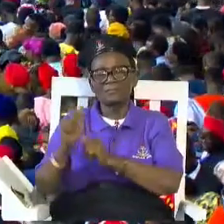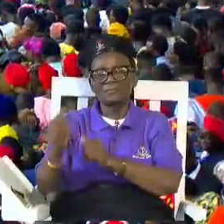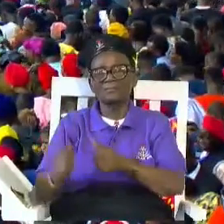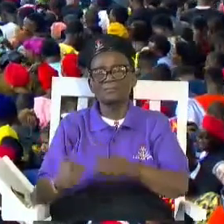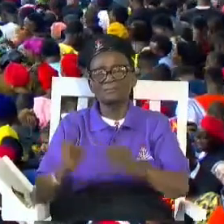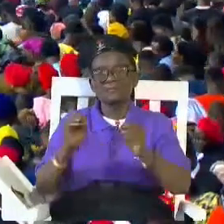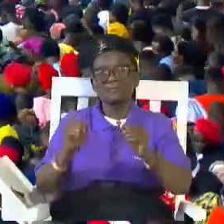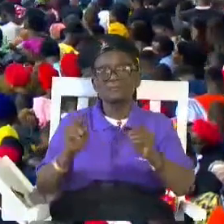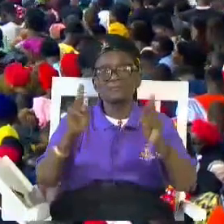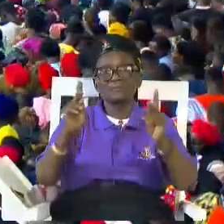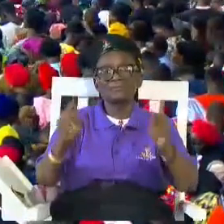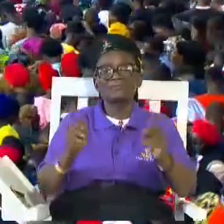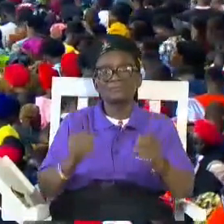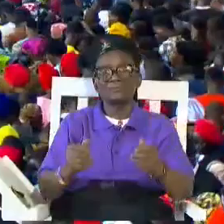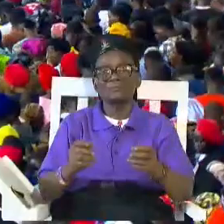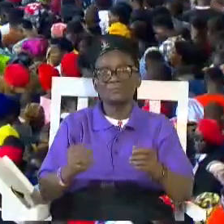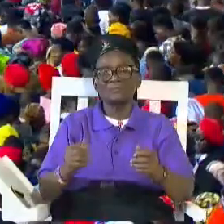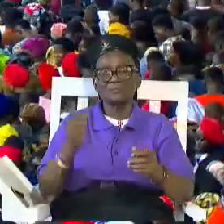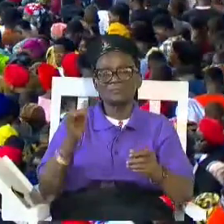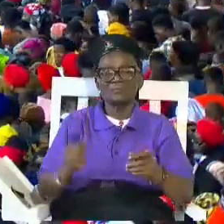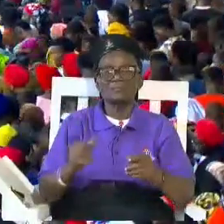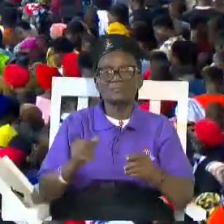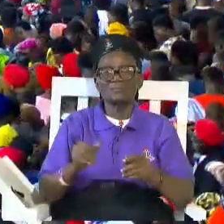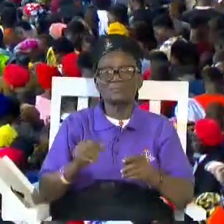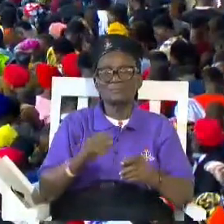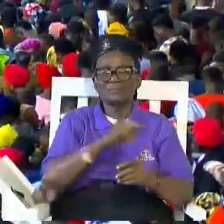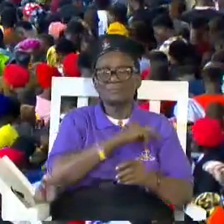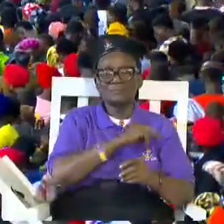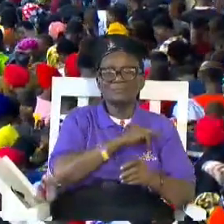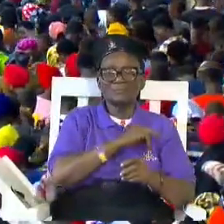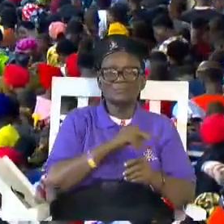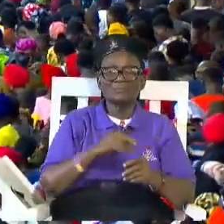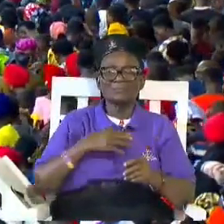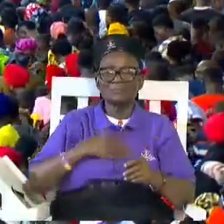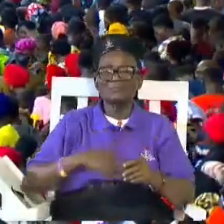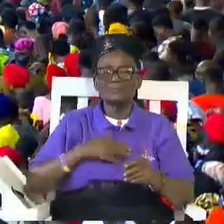Okay, quickly. Ushers, please move fast.